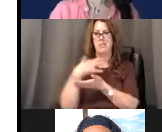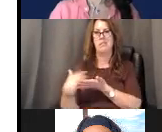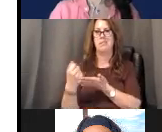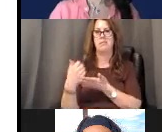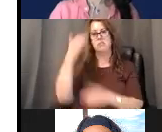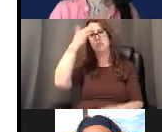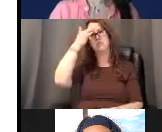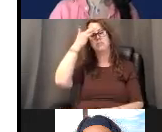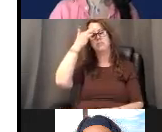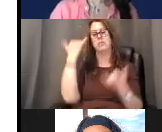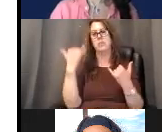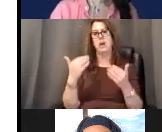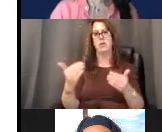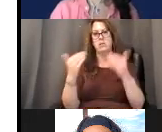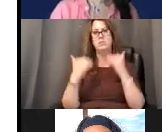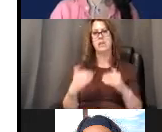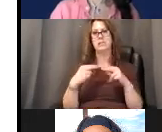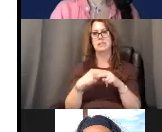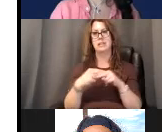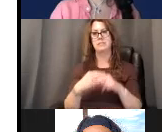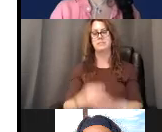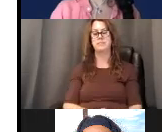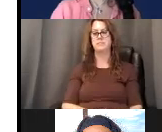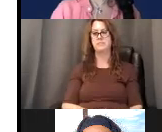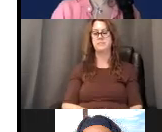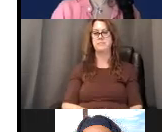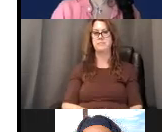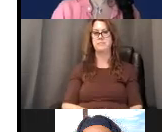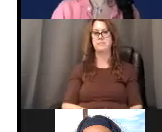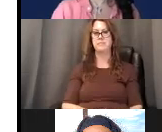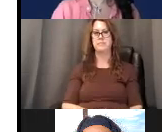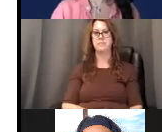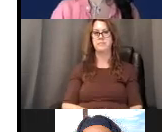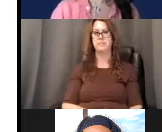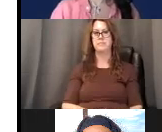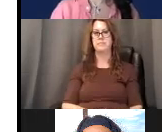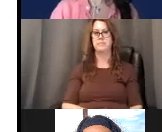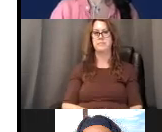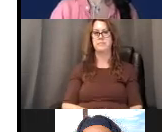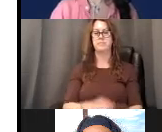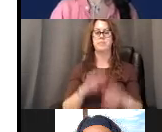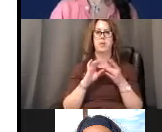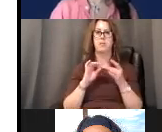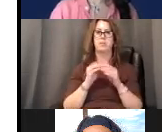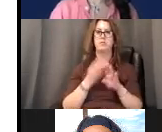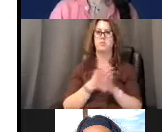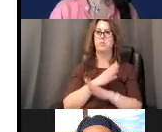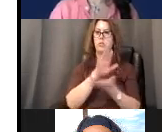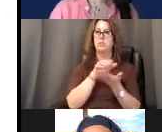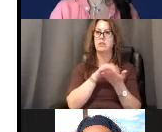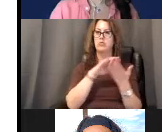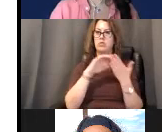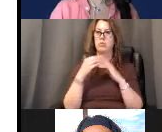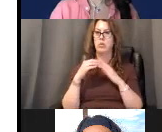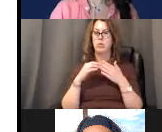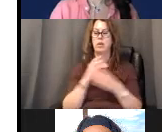to the next slide, Lydia. Thank you. And so, as we mentioned earlier, for us, centering community is a really, it's